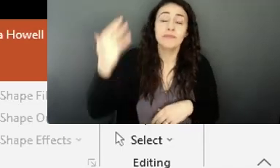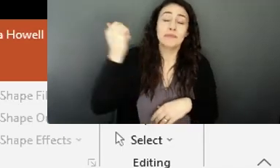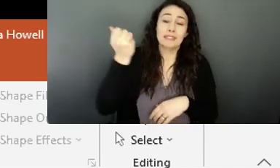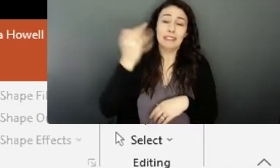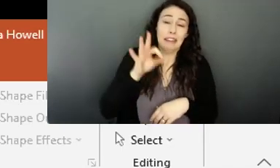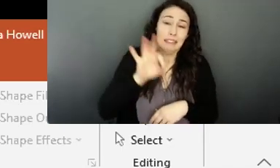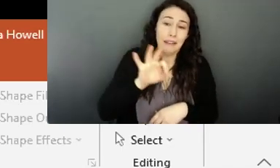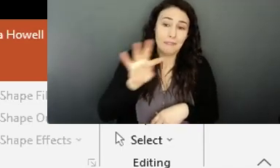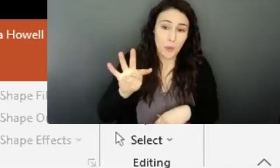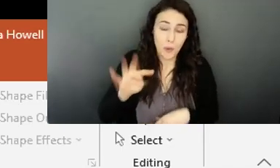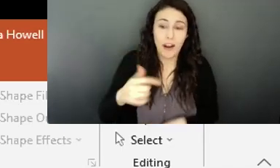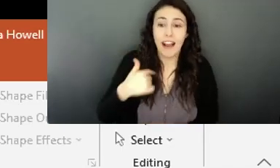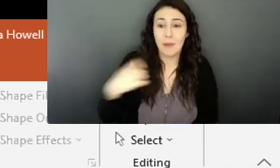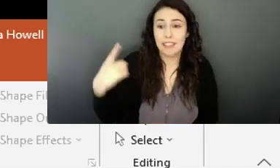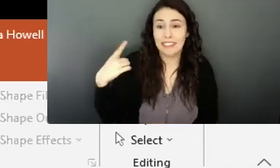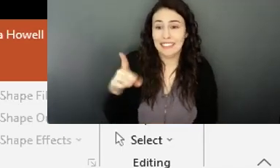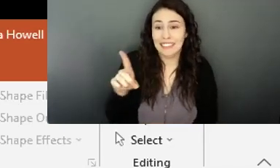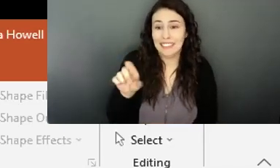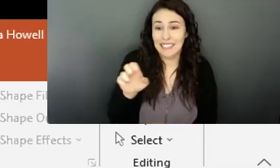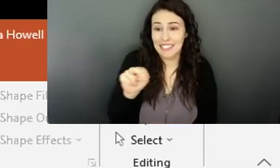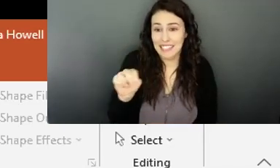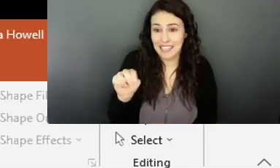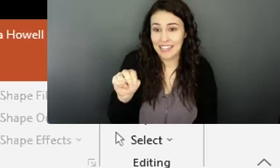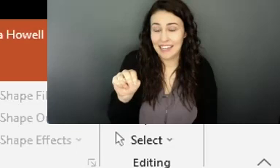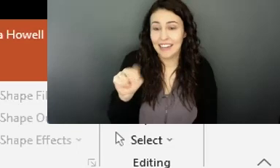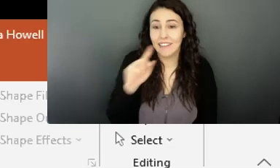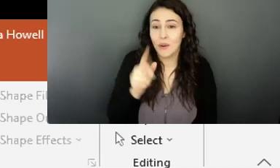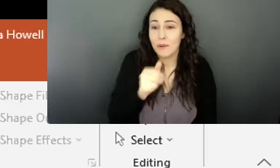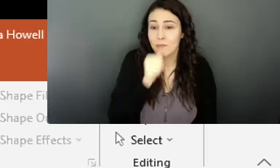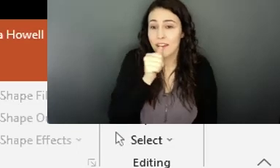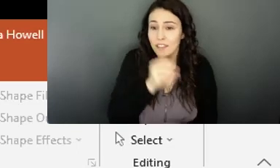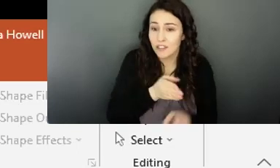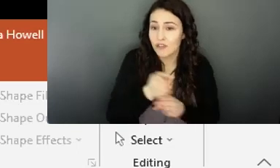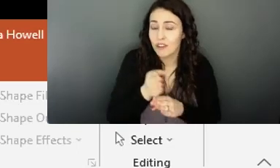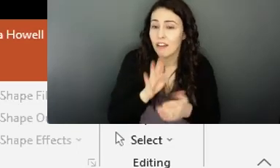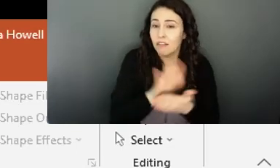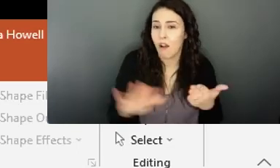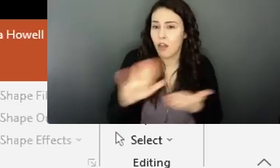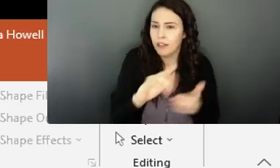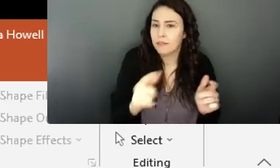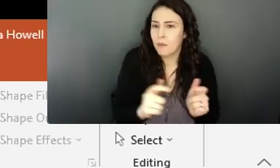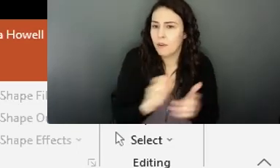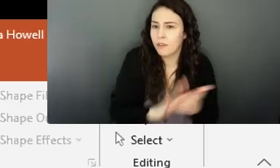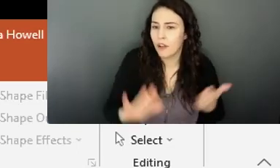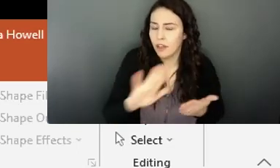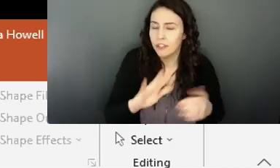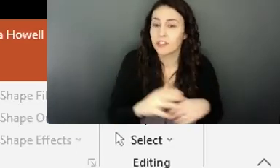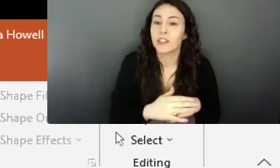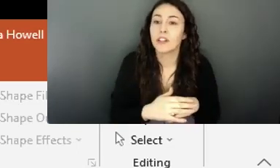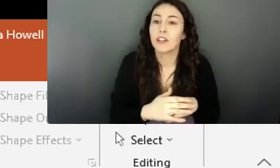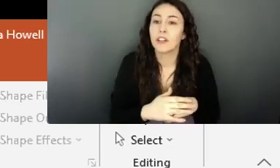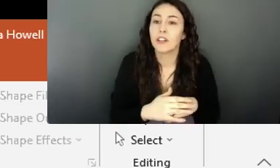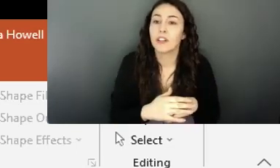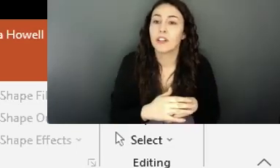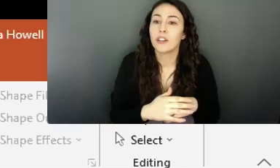I was the dean at a private career college, small college, And we were up for accreditation. The visit